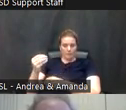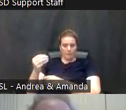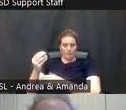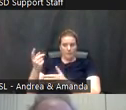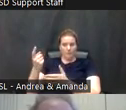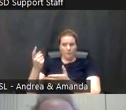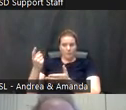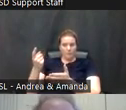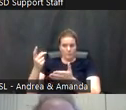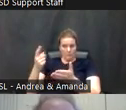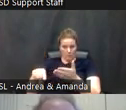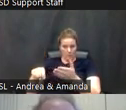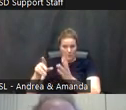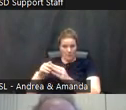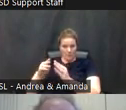meeting